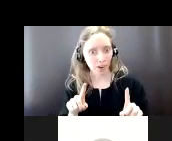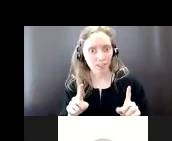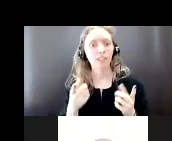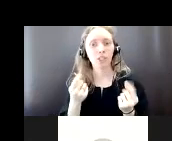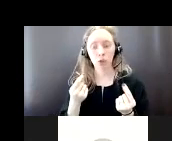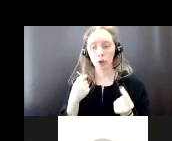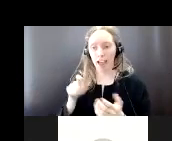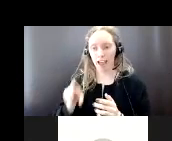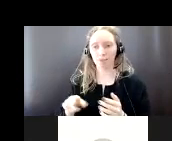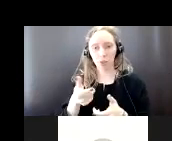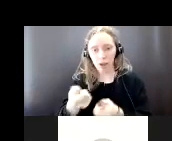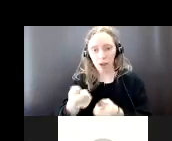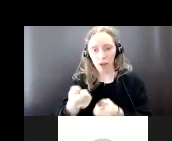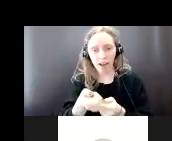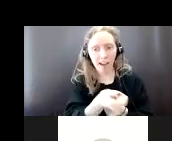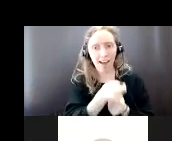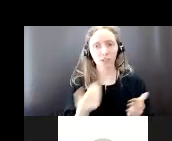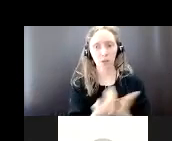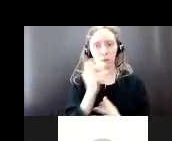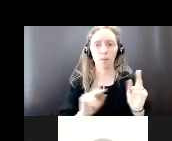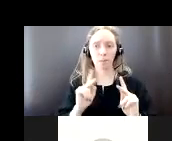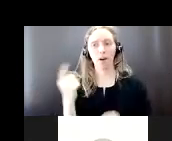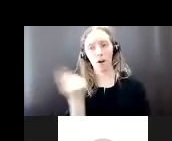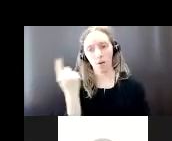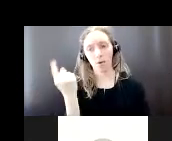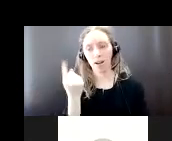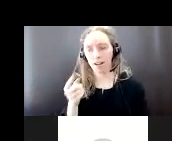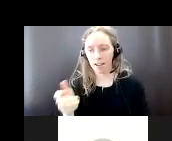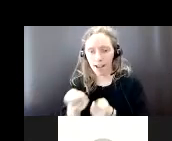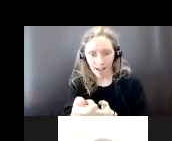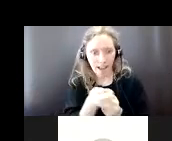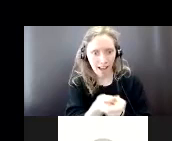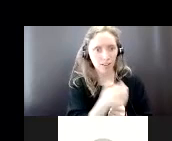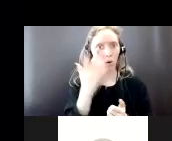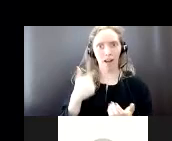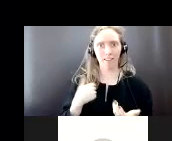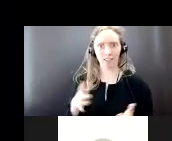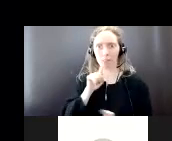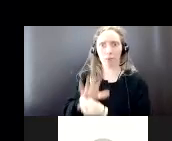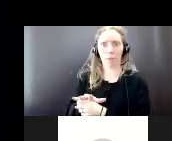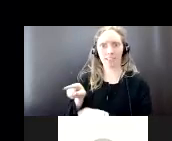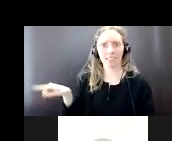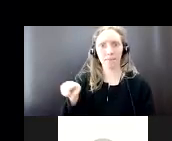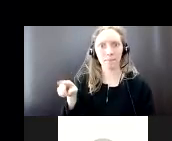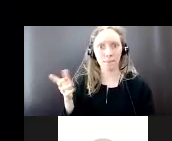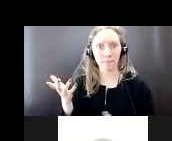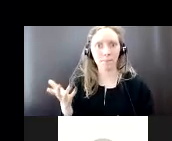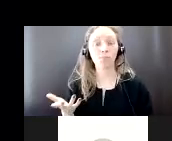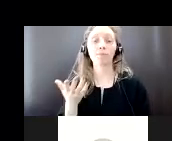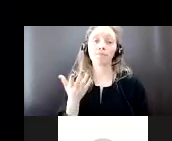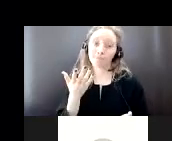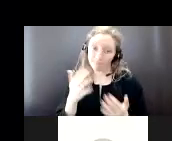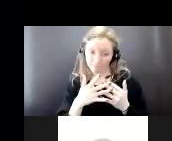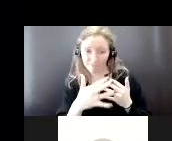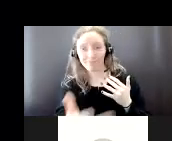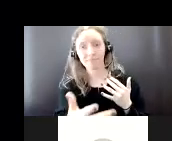promised a payment. At some point, this wonderful group that I've recruited is going to get